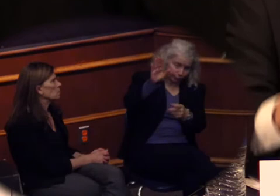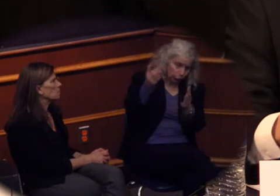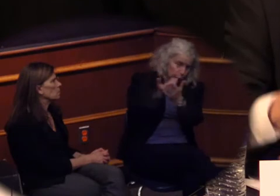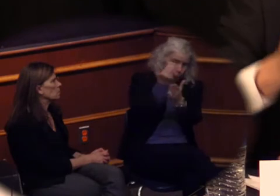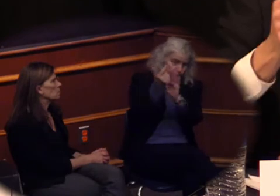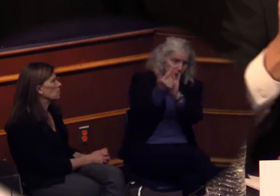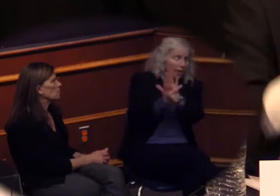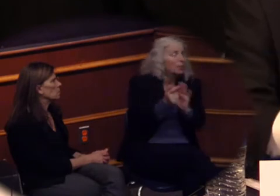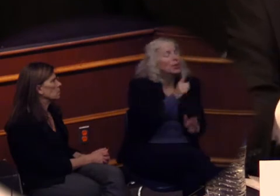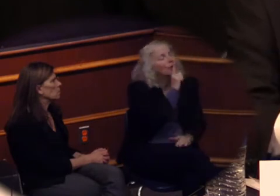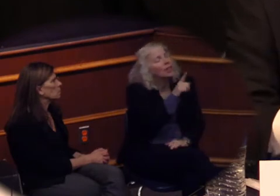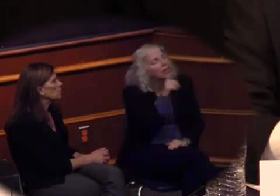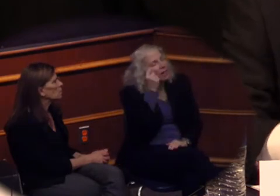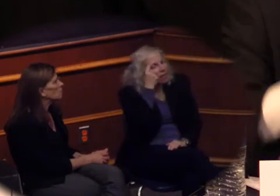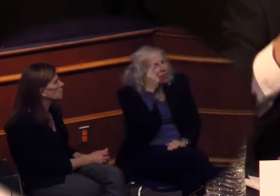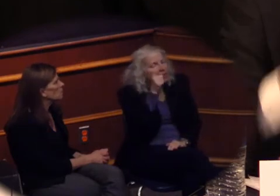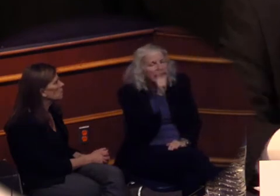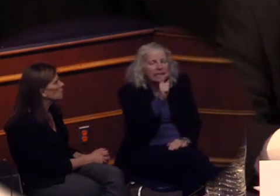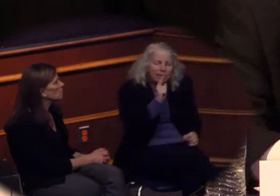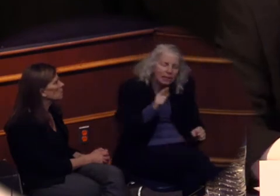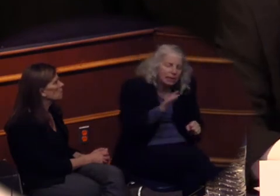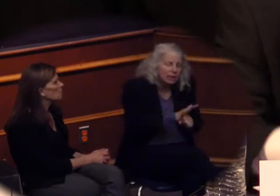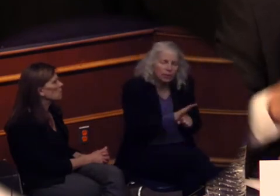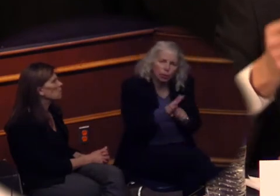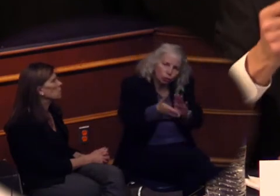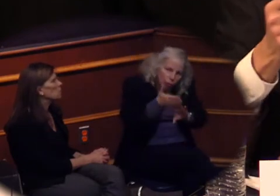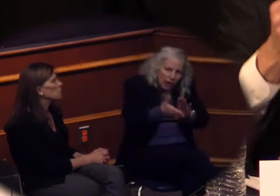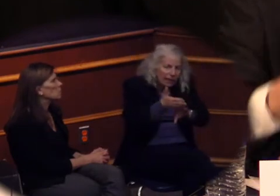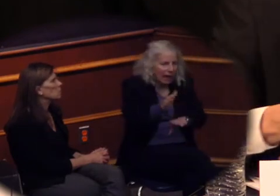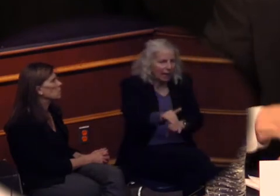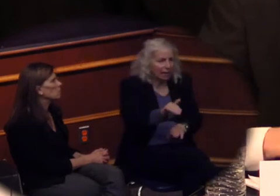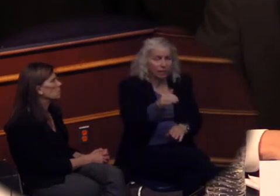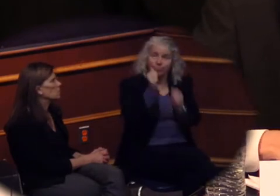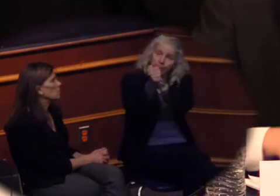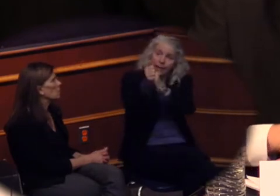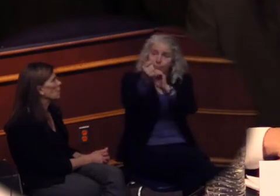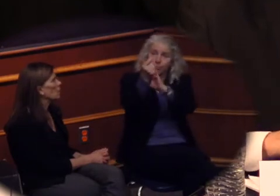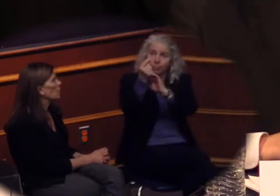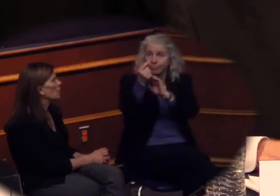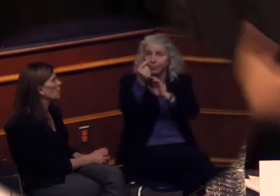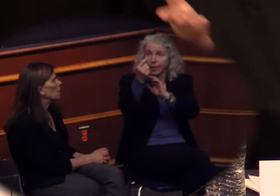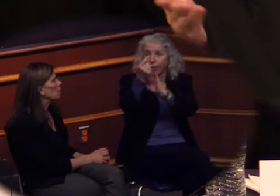need a governor who is fundamentally committed to implementing these. It's not enough to pass a bill.